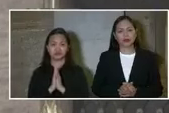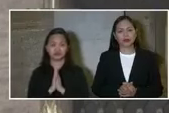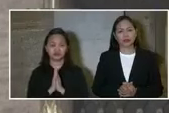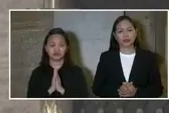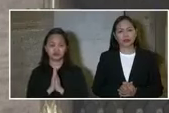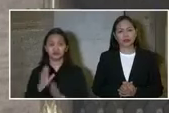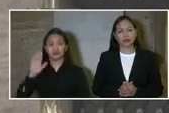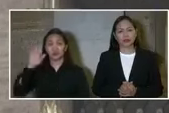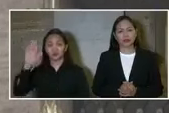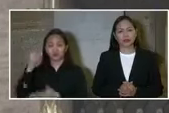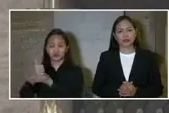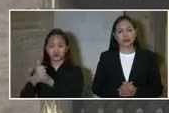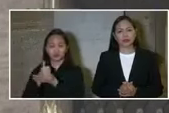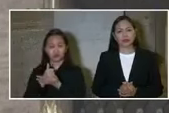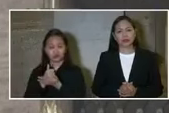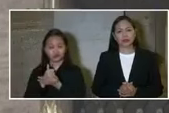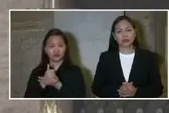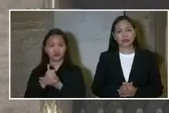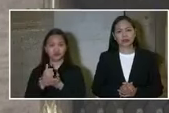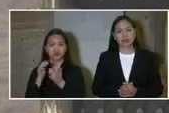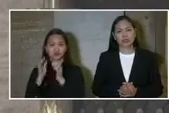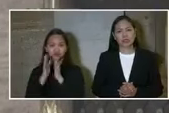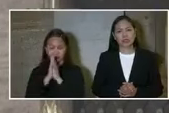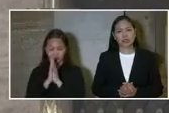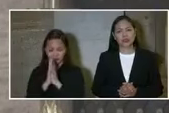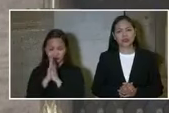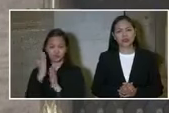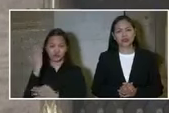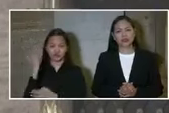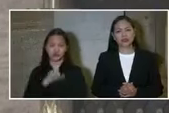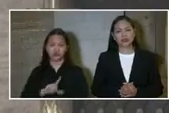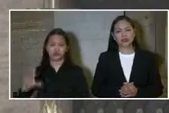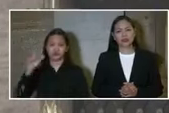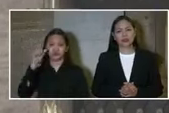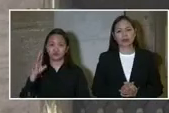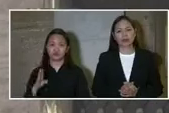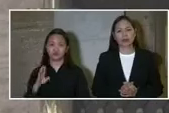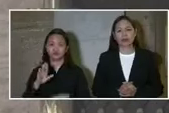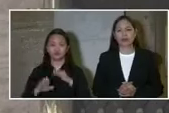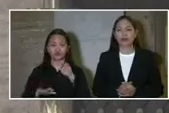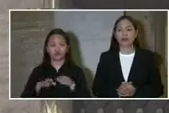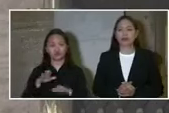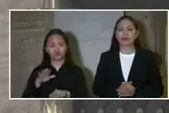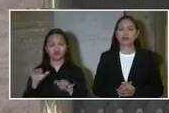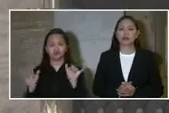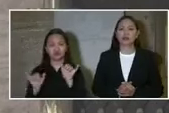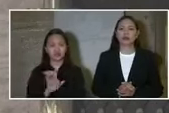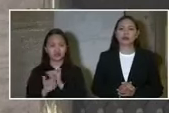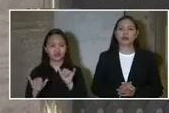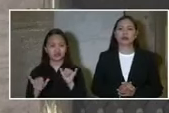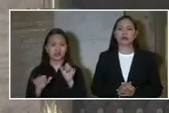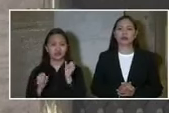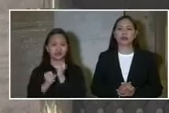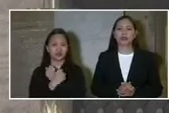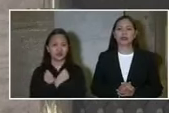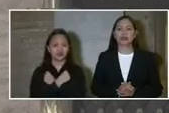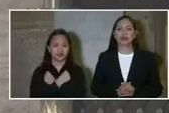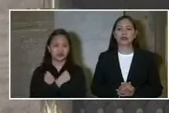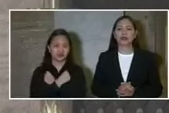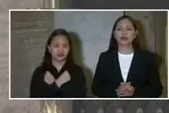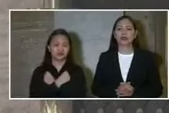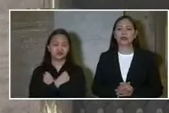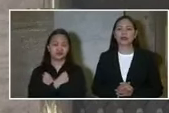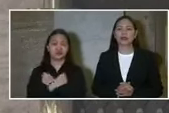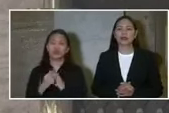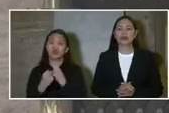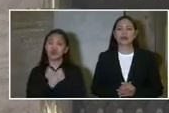By your help, we beseech you, Lord our God, may we walk eagerly in that same charity with which, out